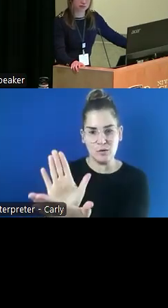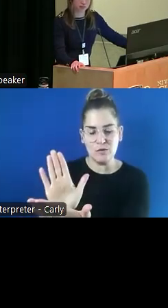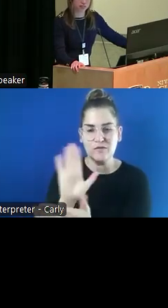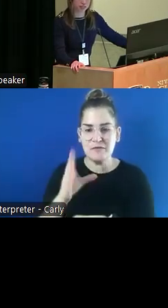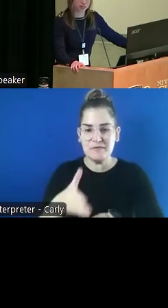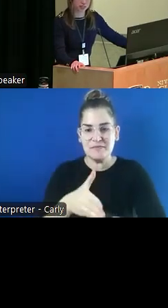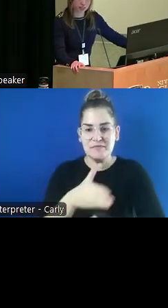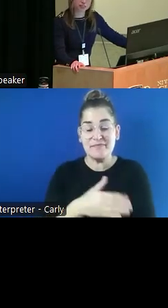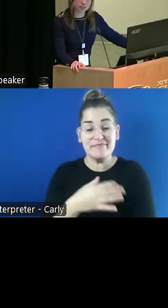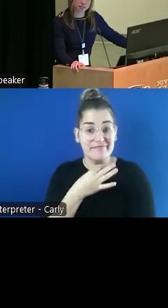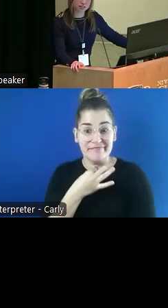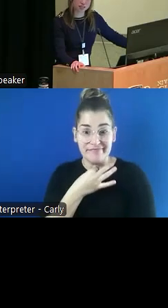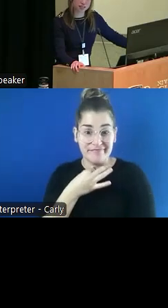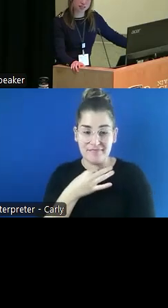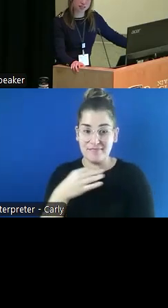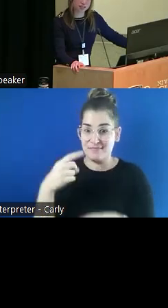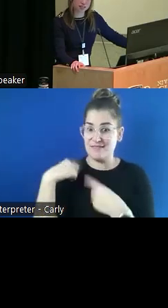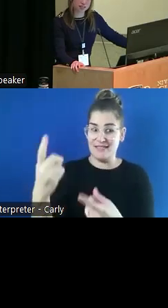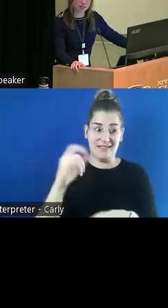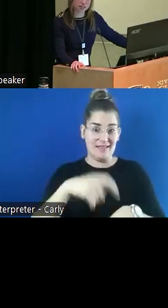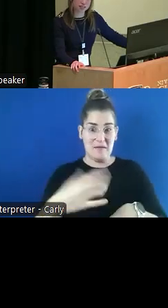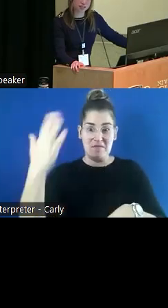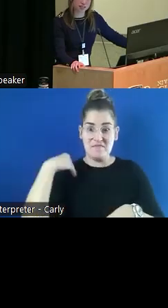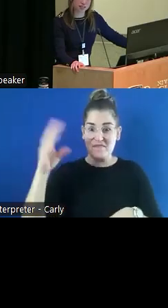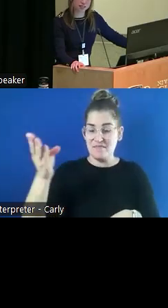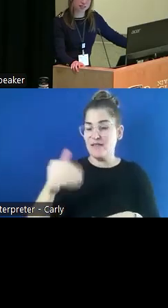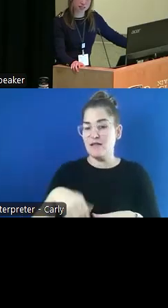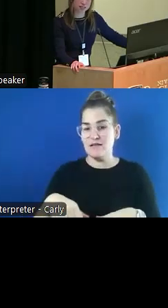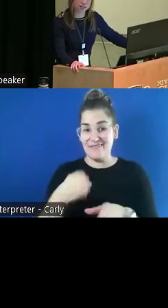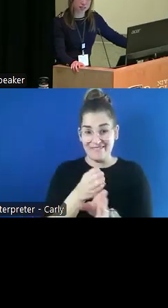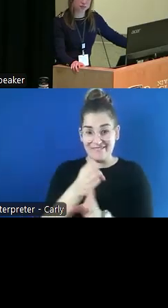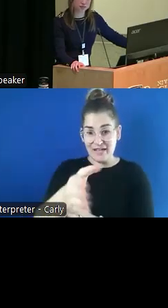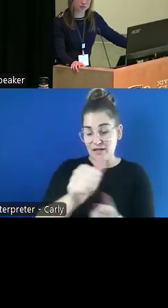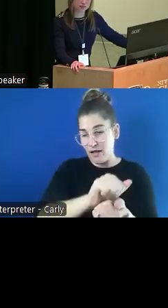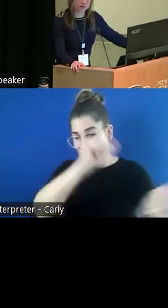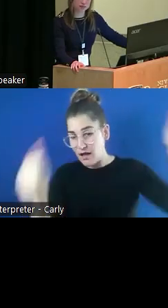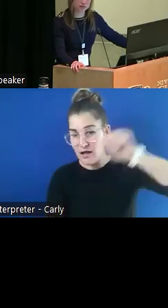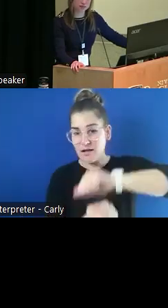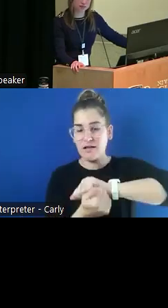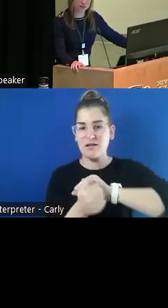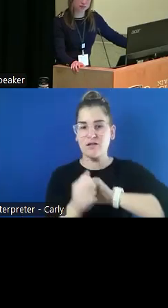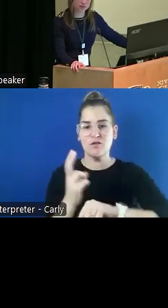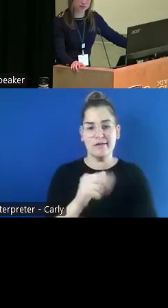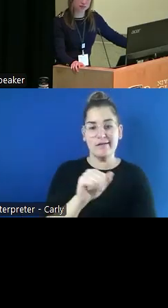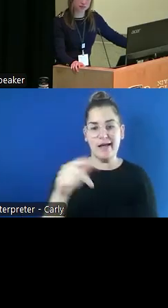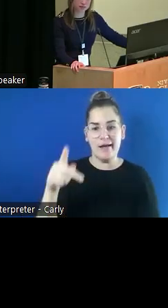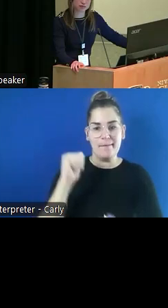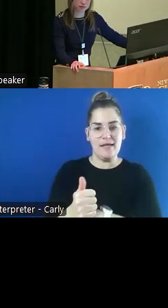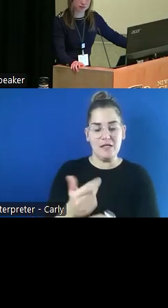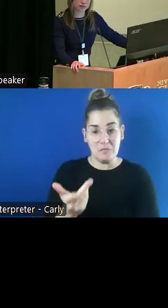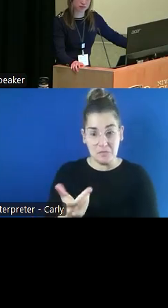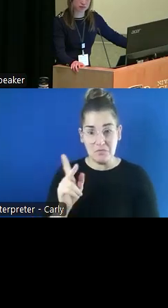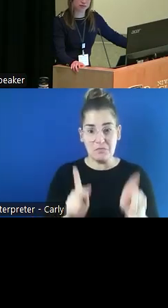I was just curious, since that time, how has the field evolved as far as using app-based approaches? Are there folks